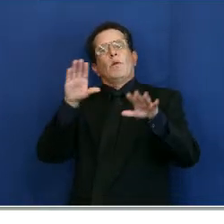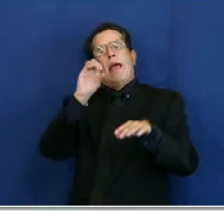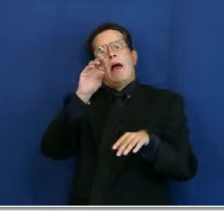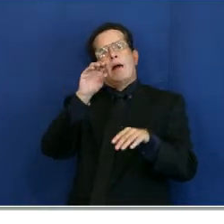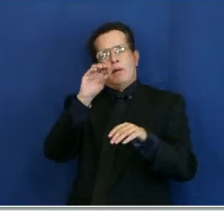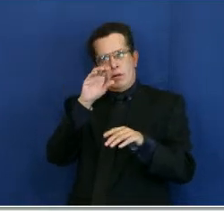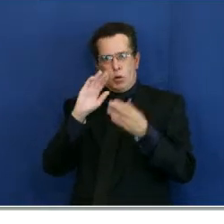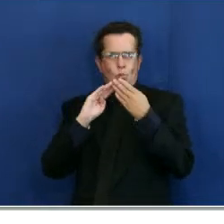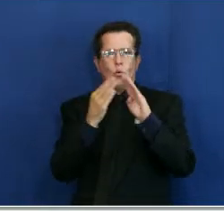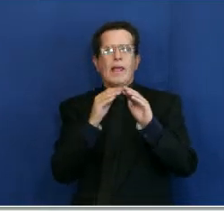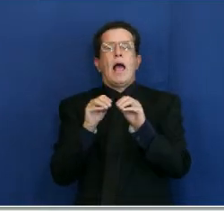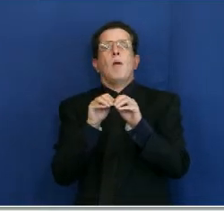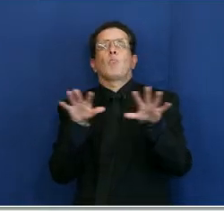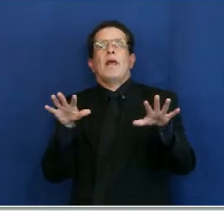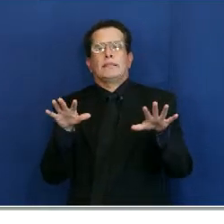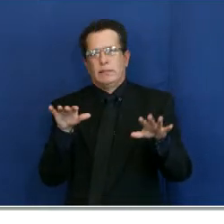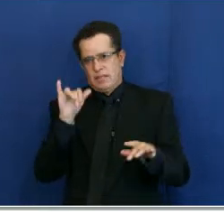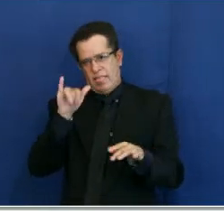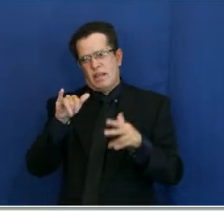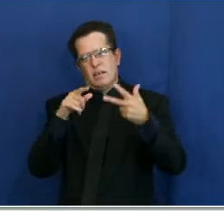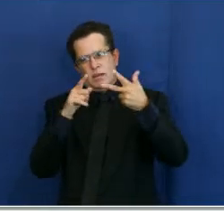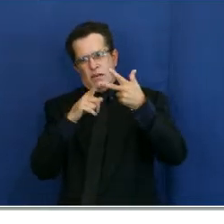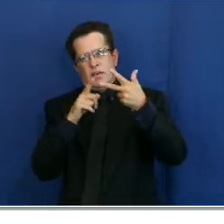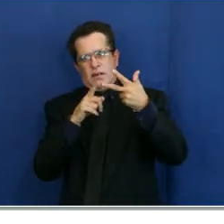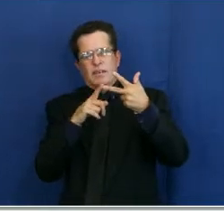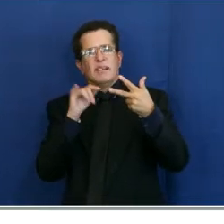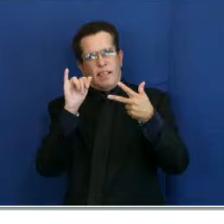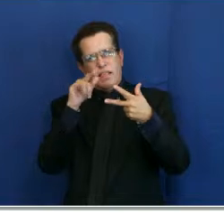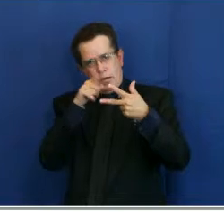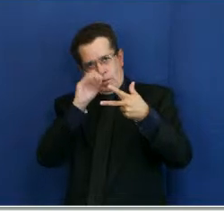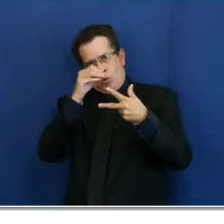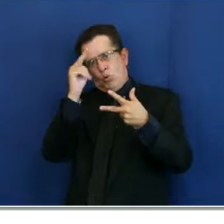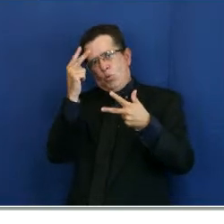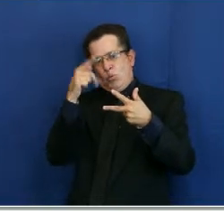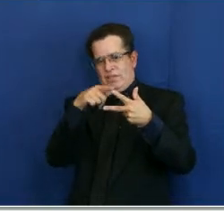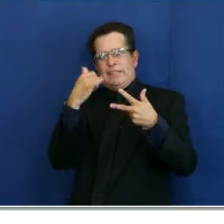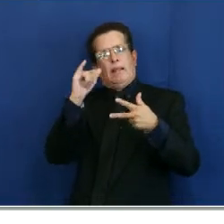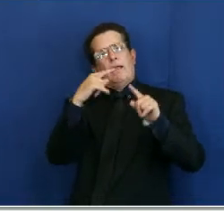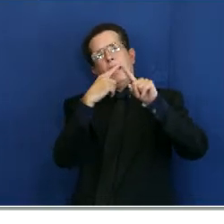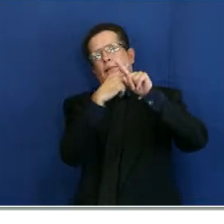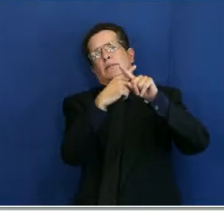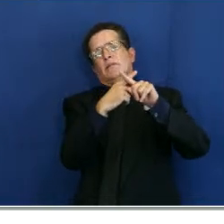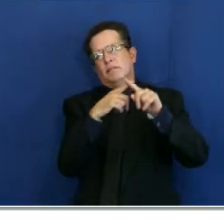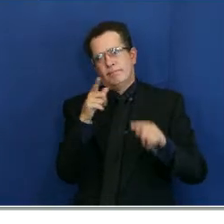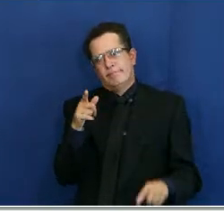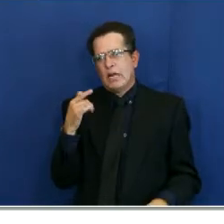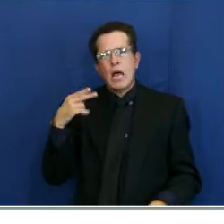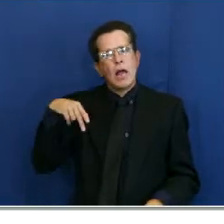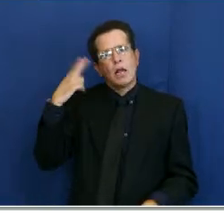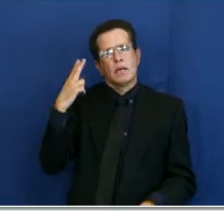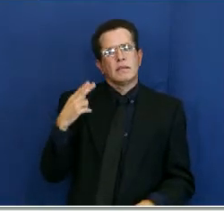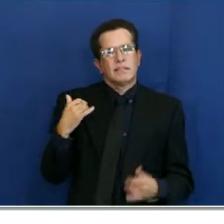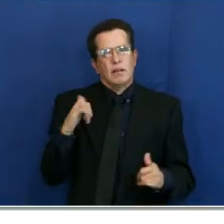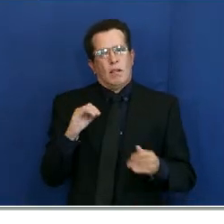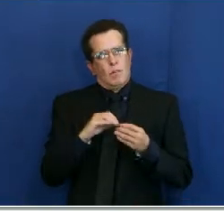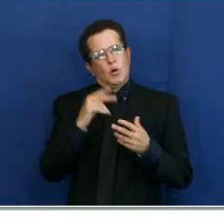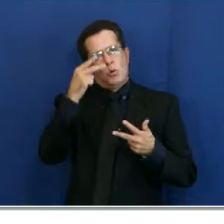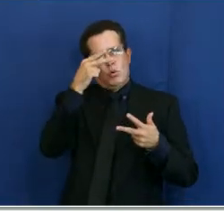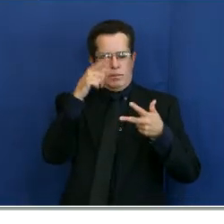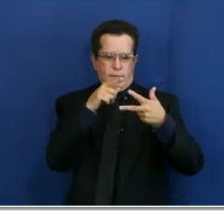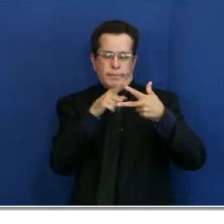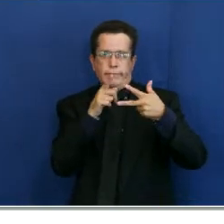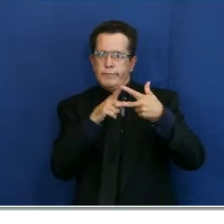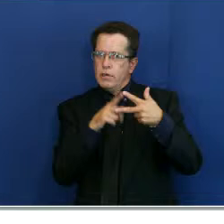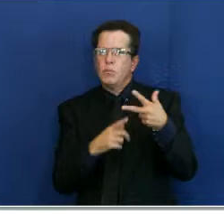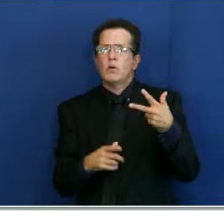outbreaks cited as one of our abnormal triggers. These triggers, in general, help